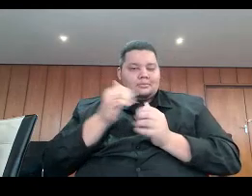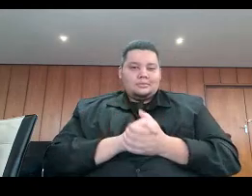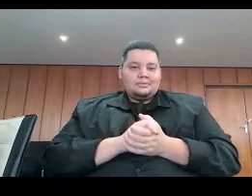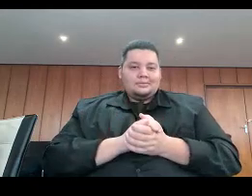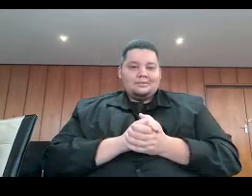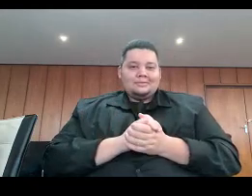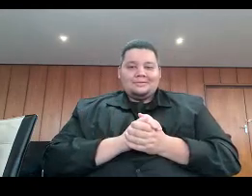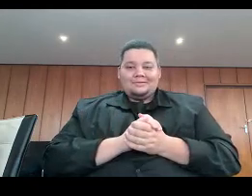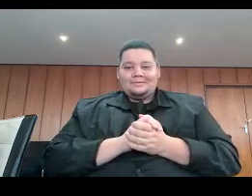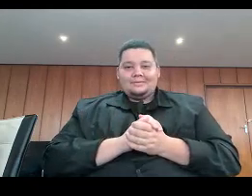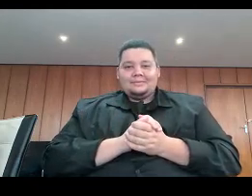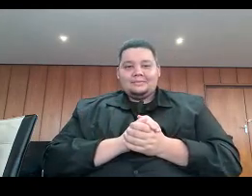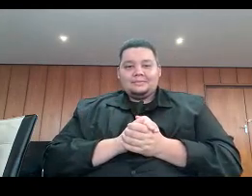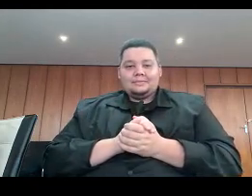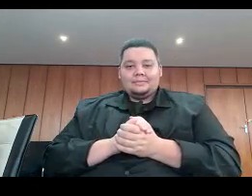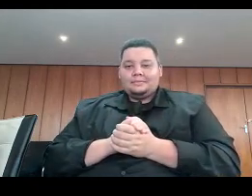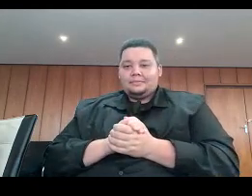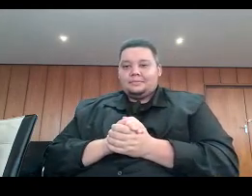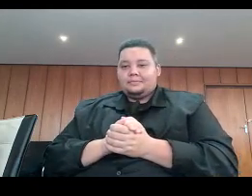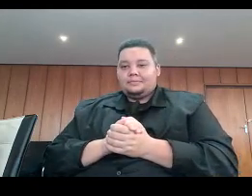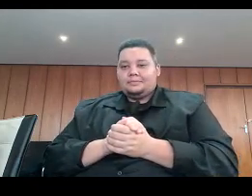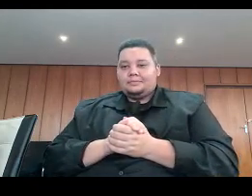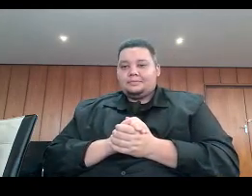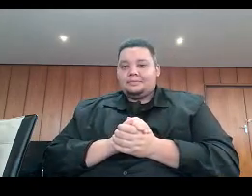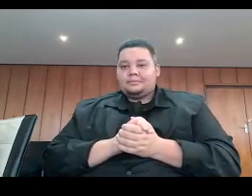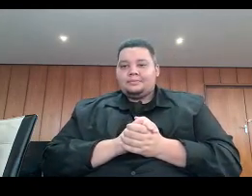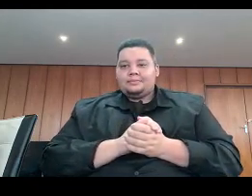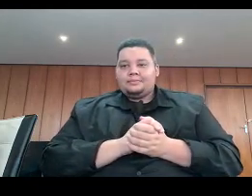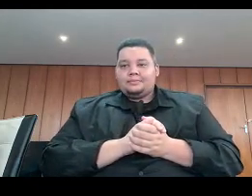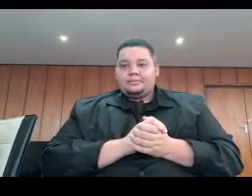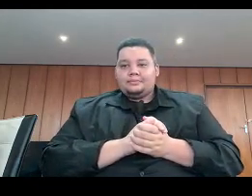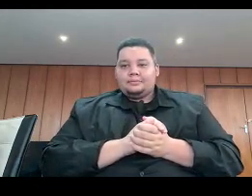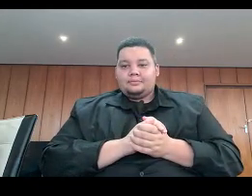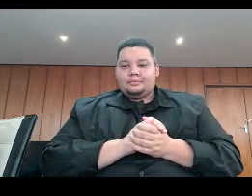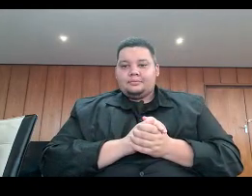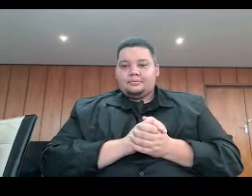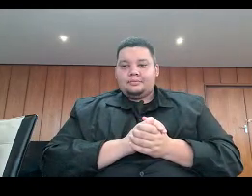Just checking you're okay there, Kevin. All right. So